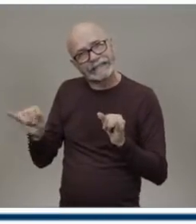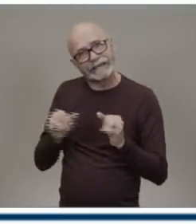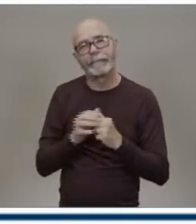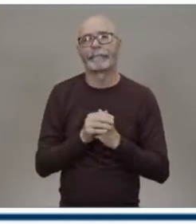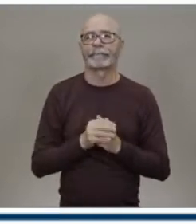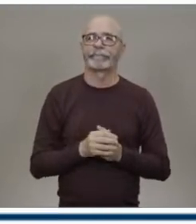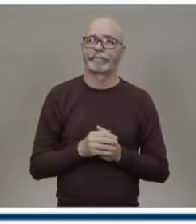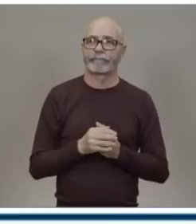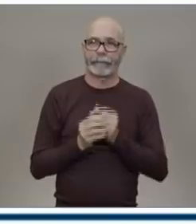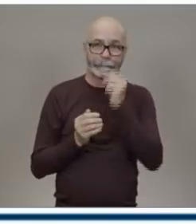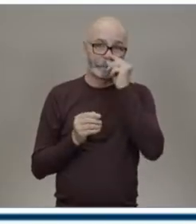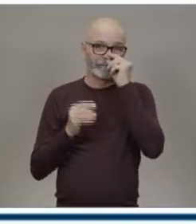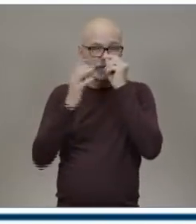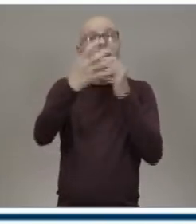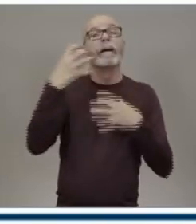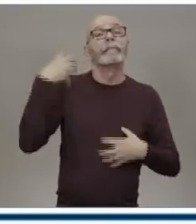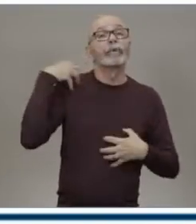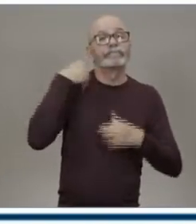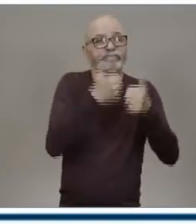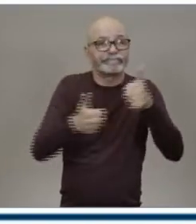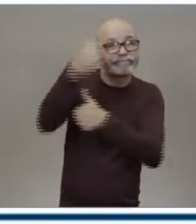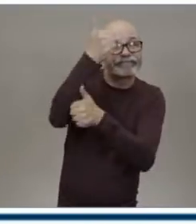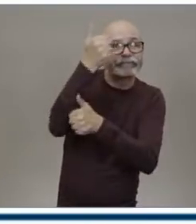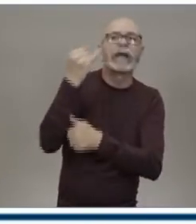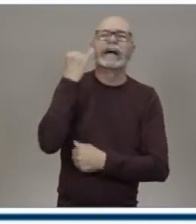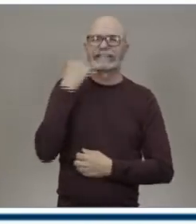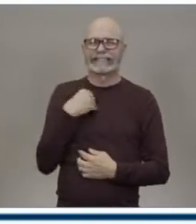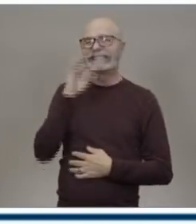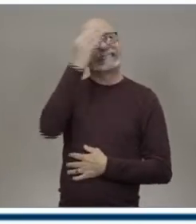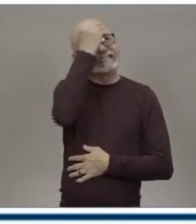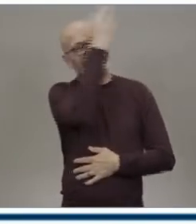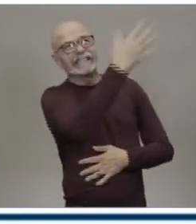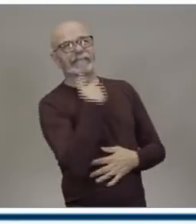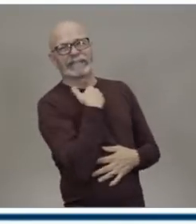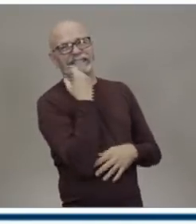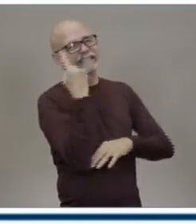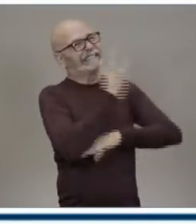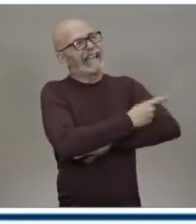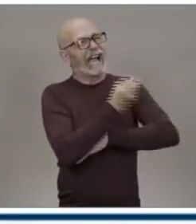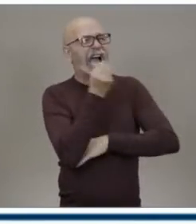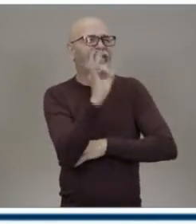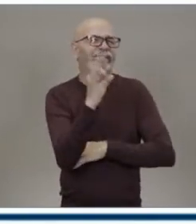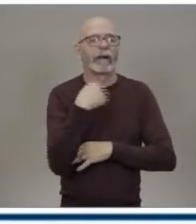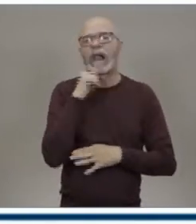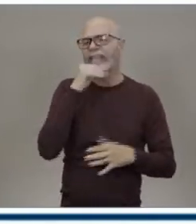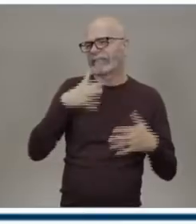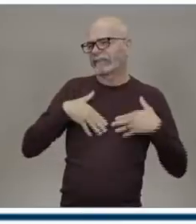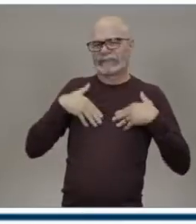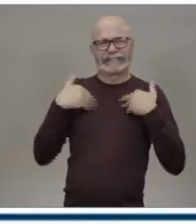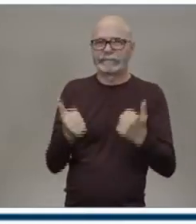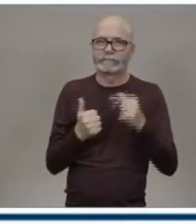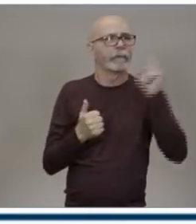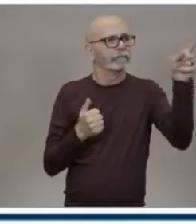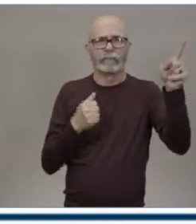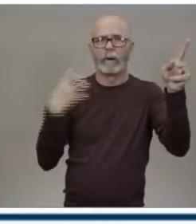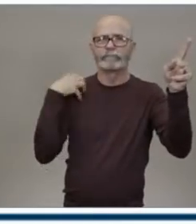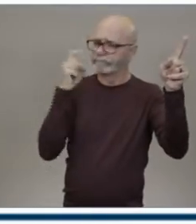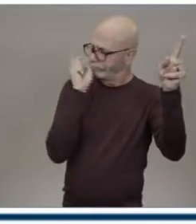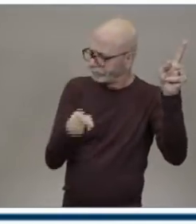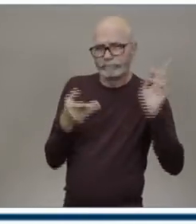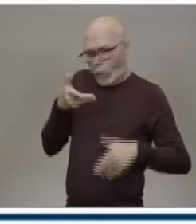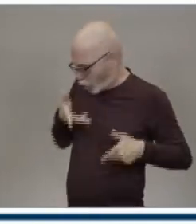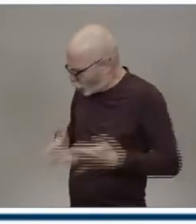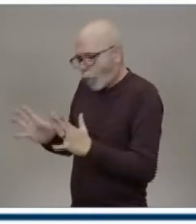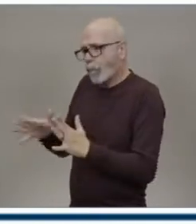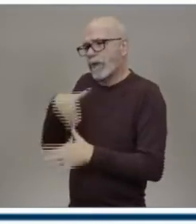their support for their employees so they can stay home if they feel sick, or if they have been at a location where